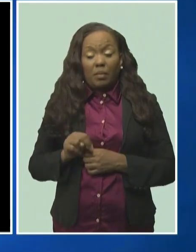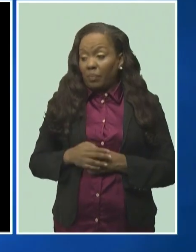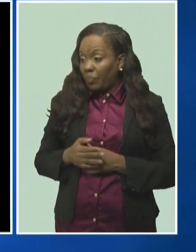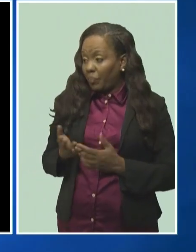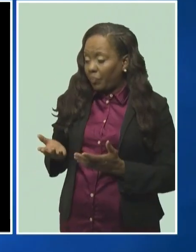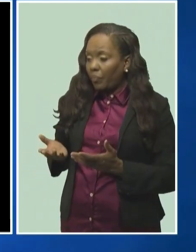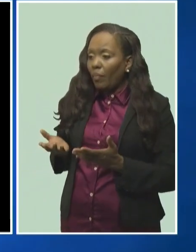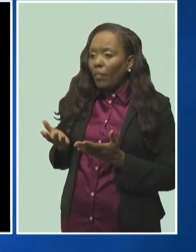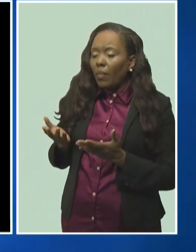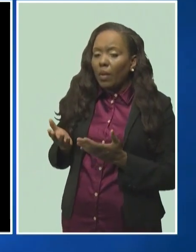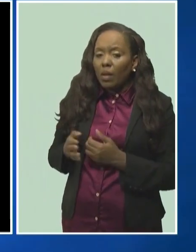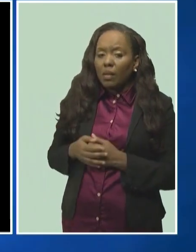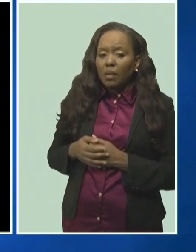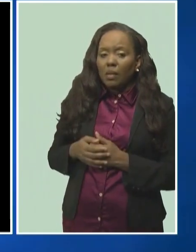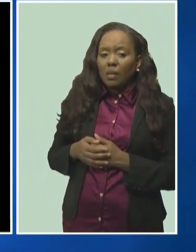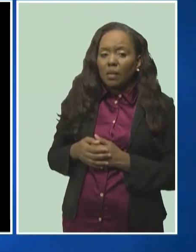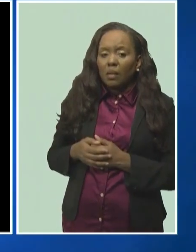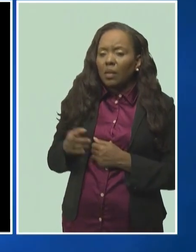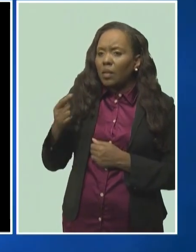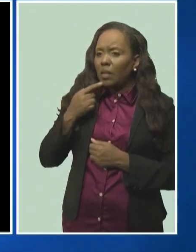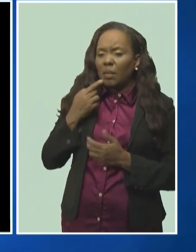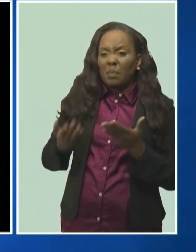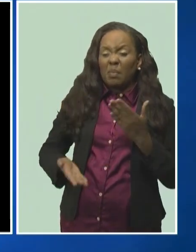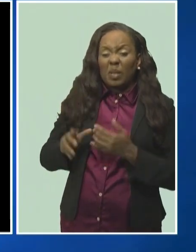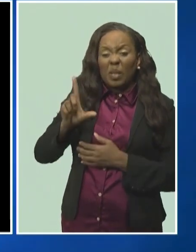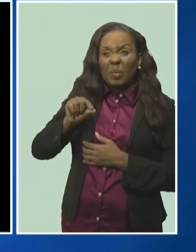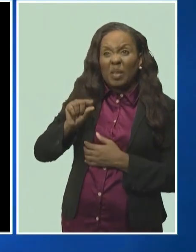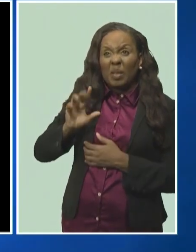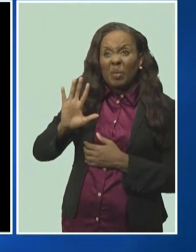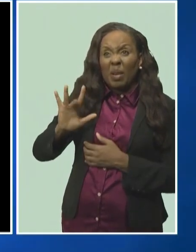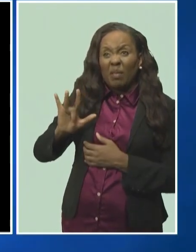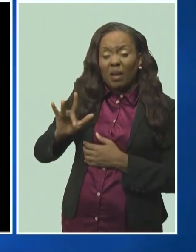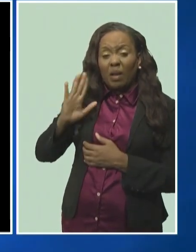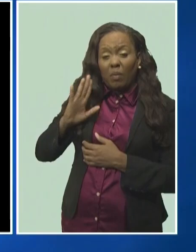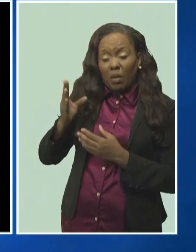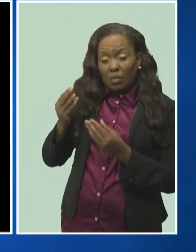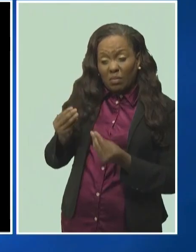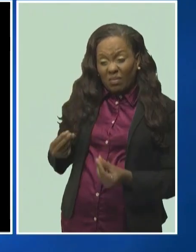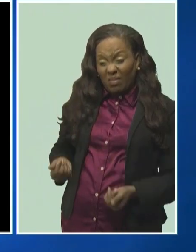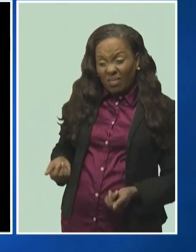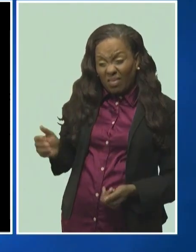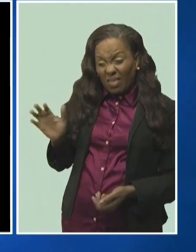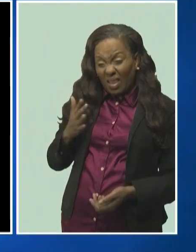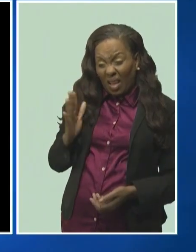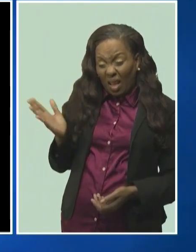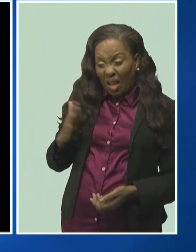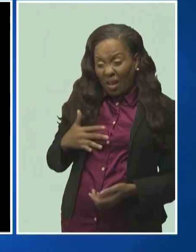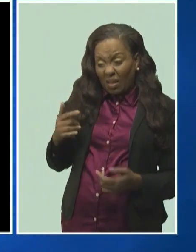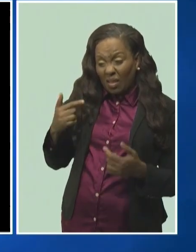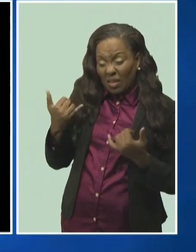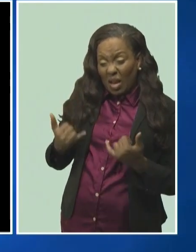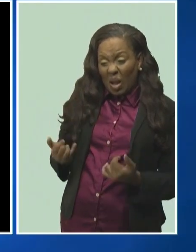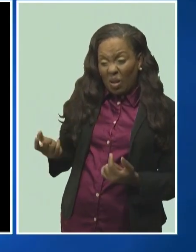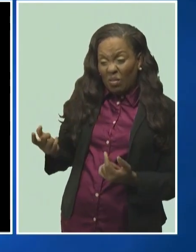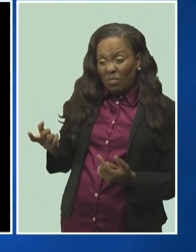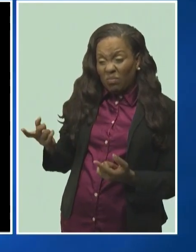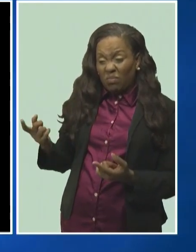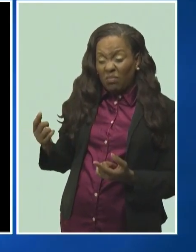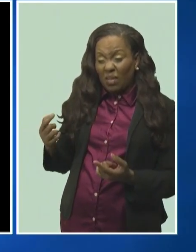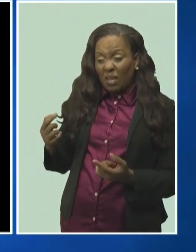then, you mentioned as far down as 2025, do you think then that's the time frame we're working with for resolution of this impasse?